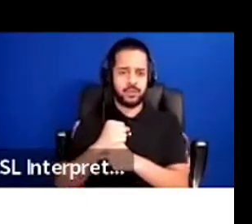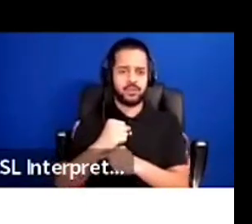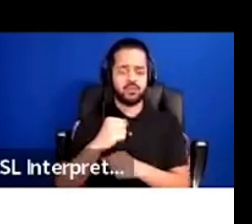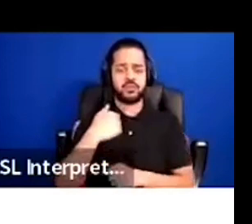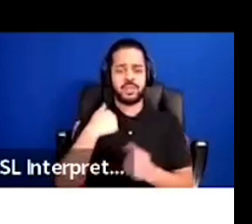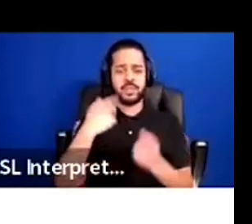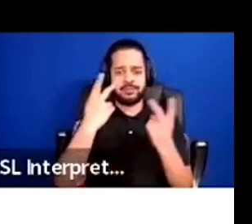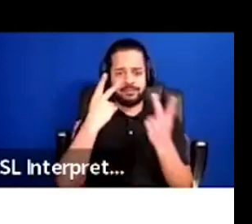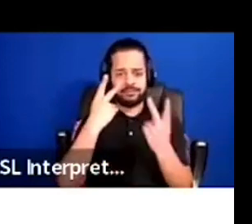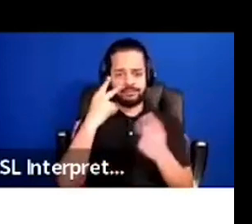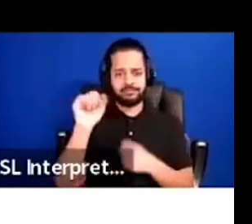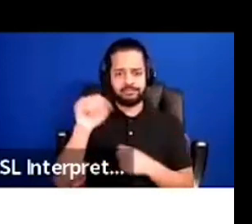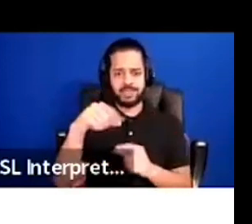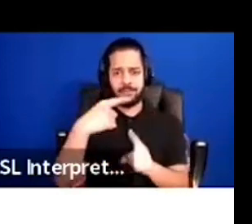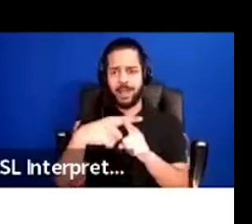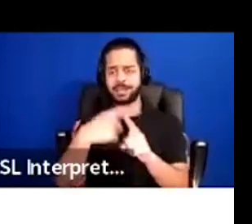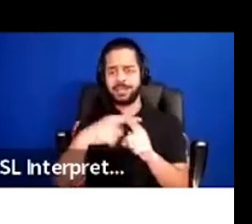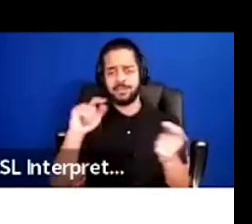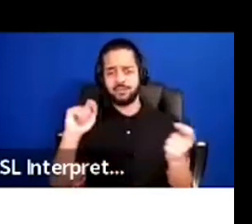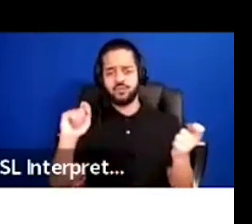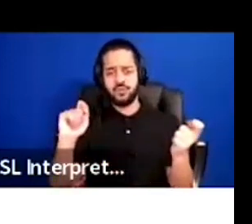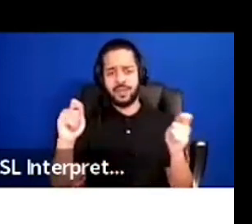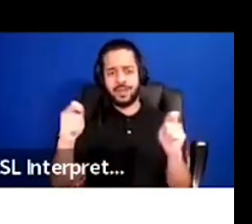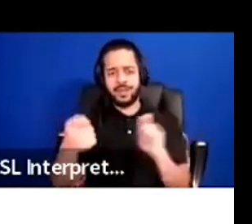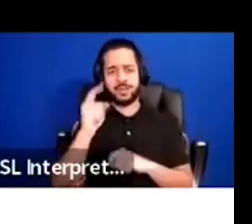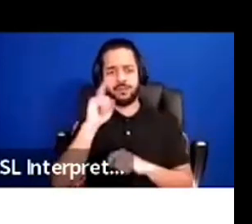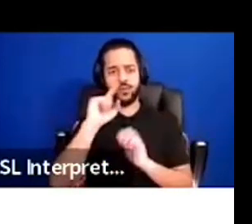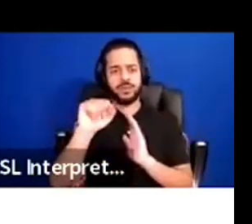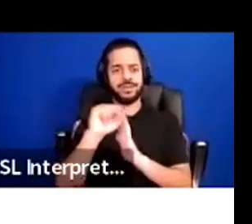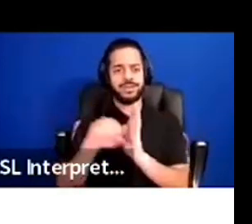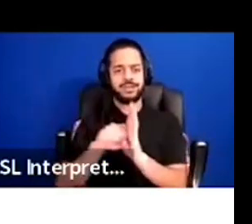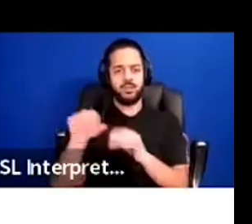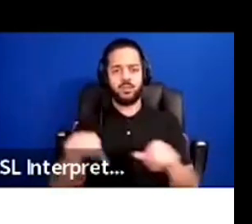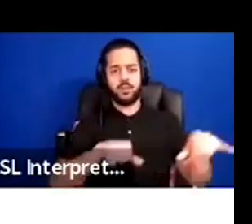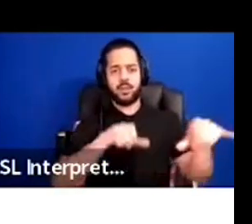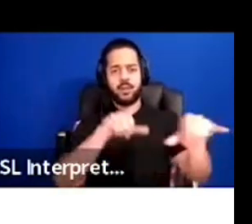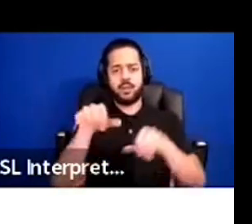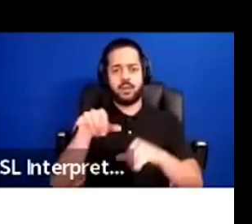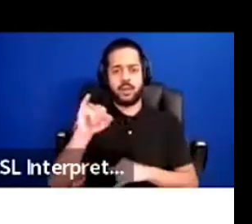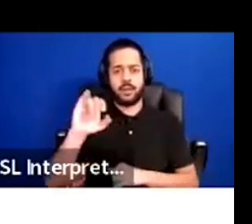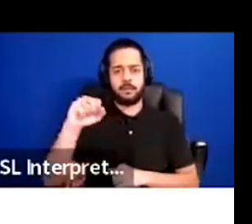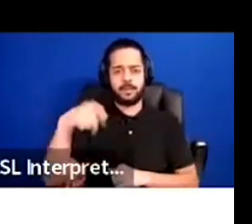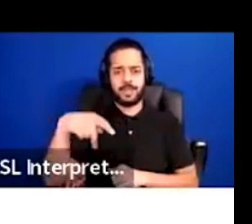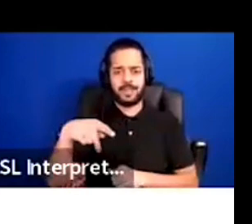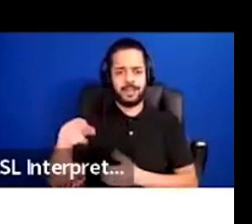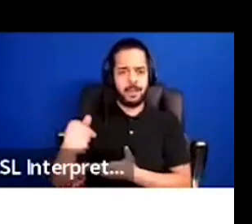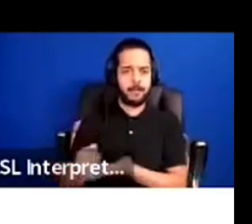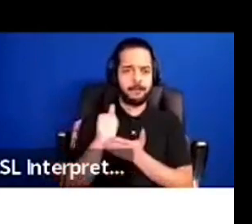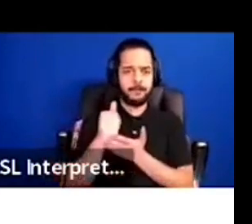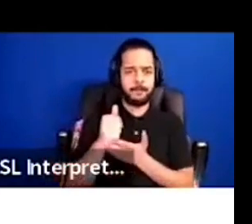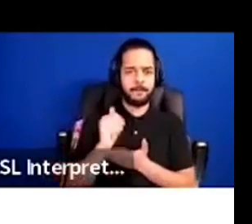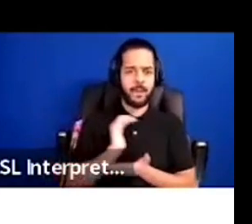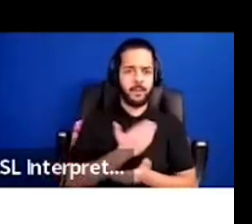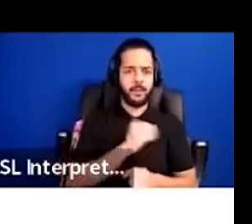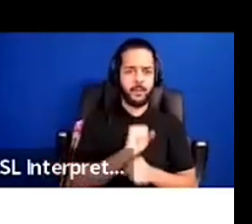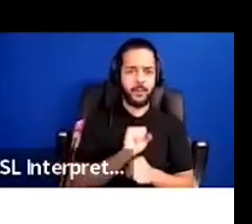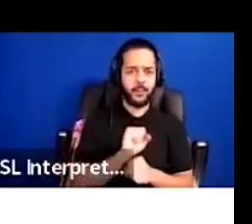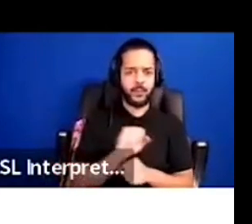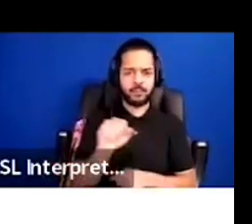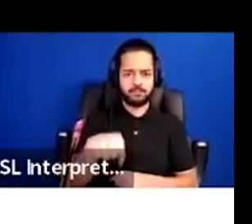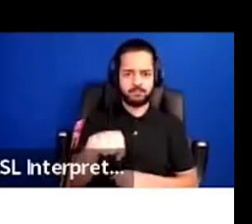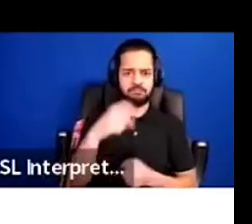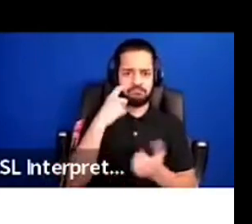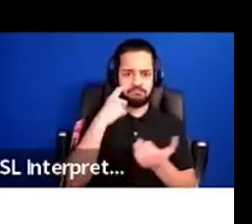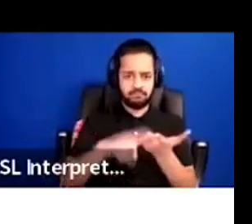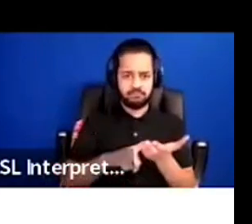the positive change that having a statewide IEP has brought to our work. So I